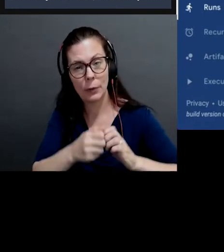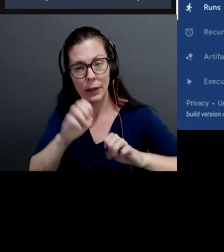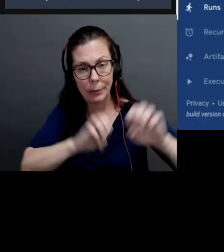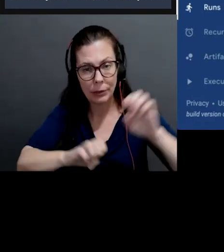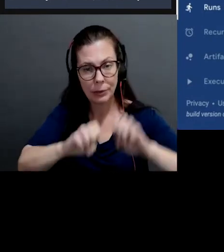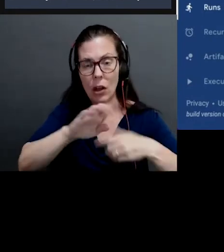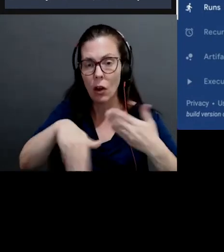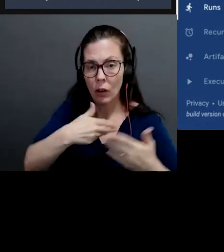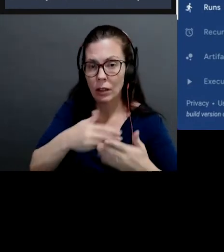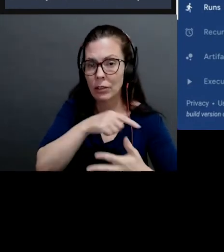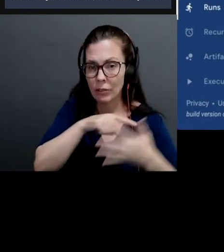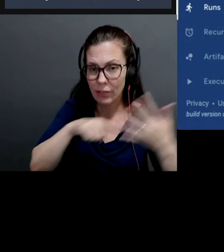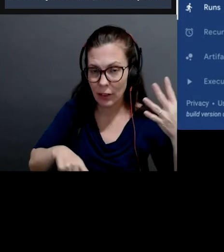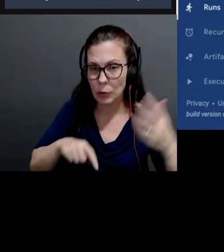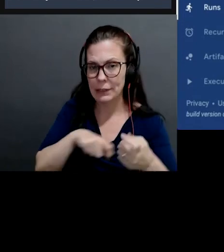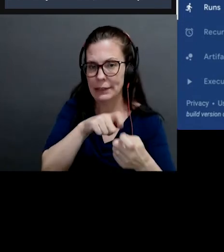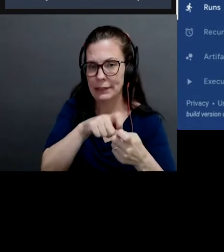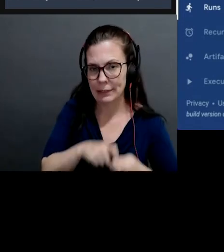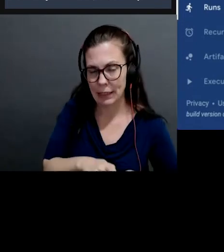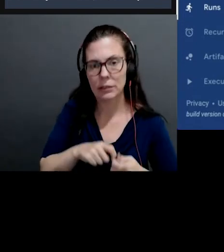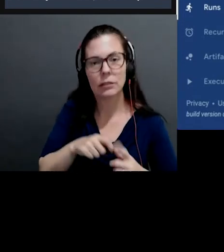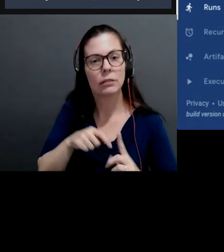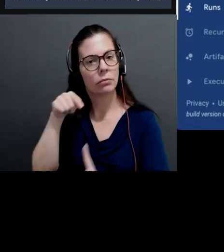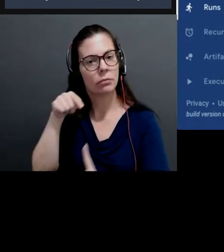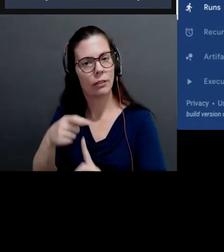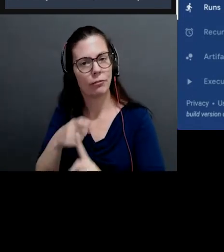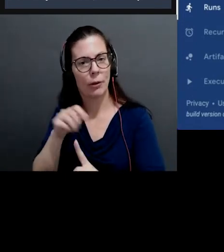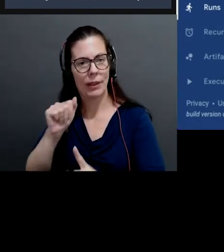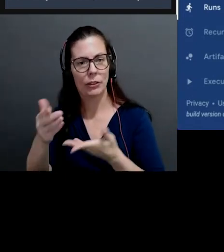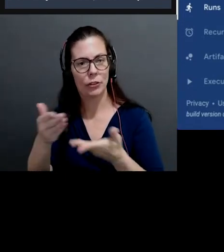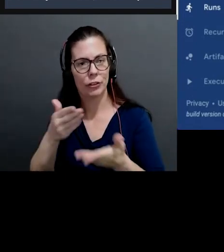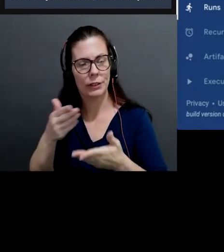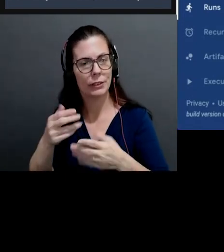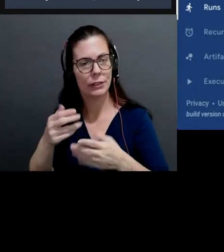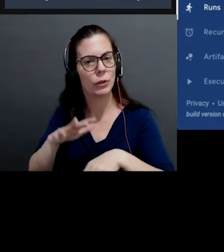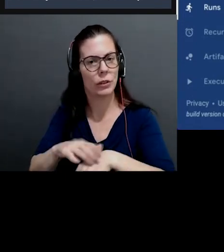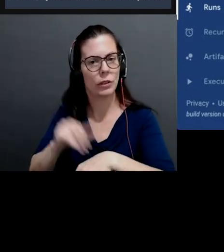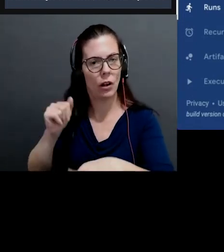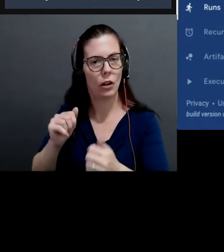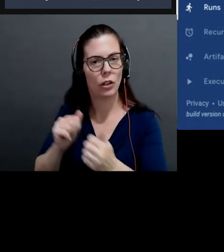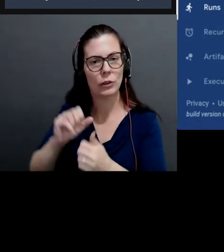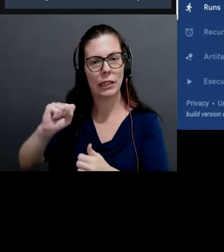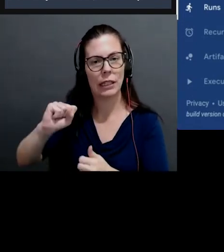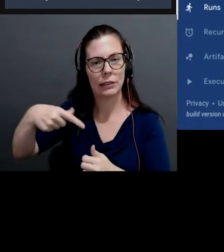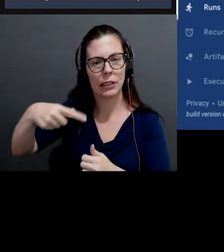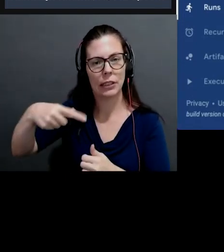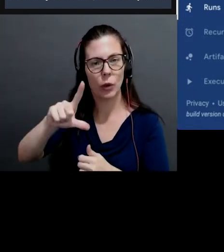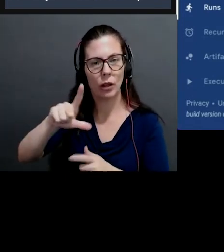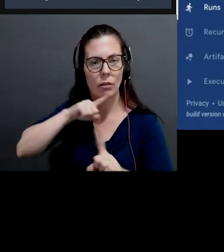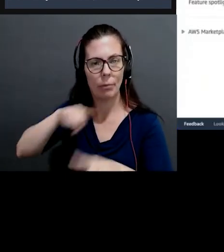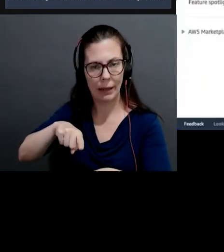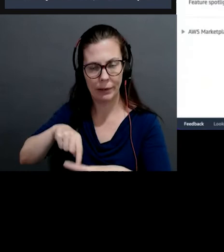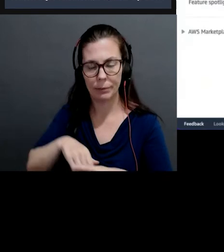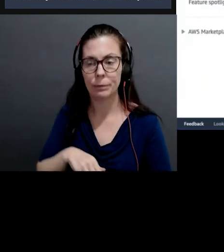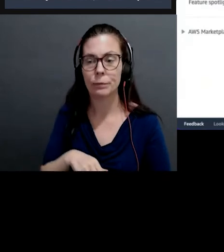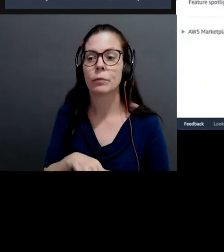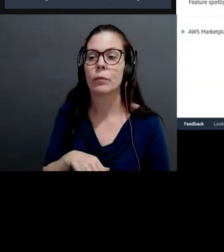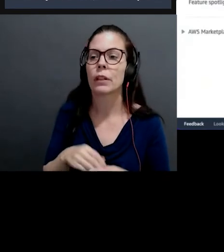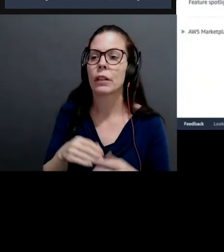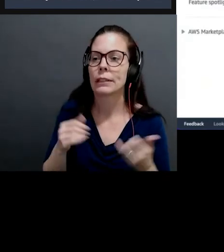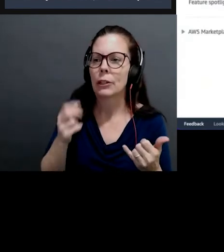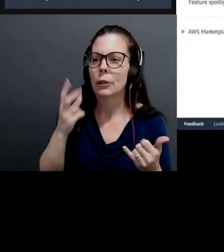seen from a relational database service, and you can query that using the SQL command. Now, let's probably see